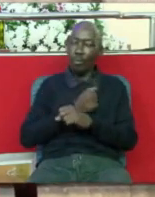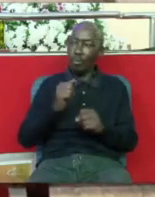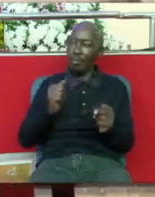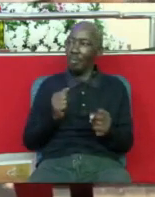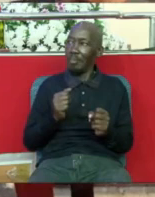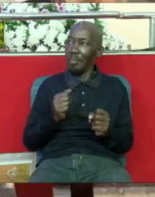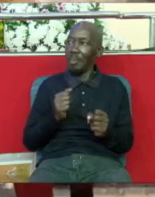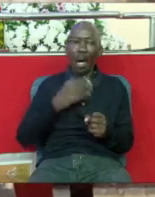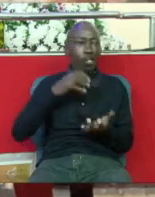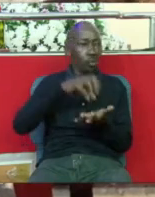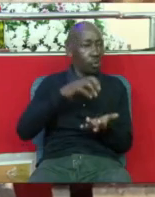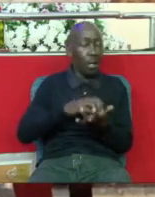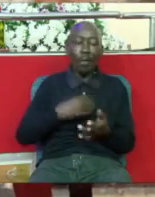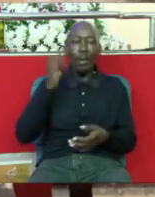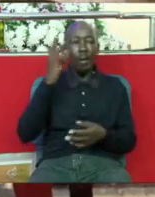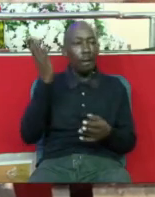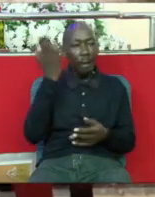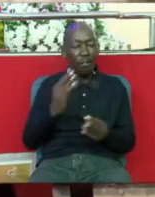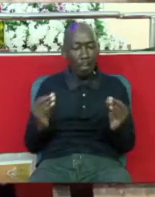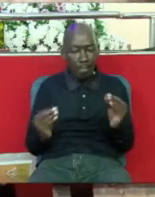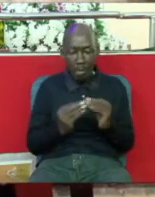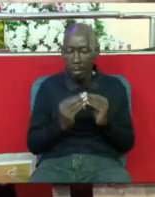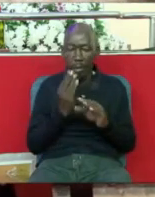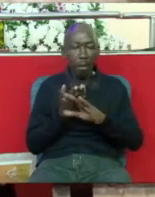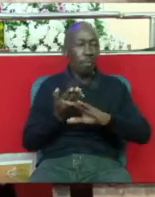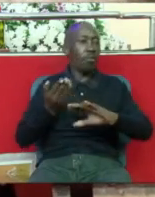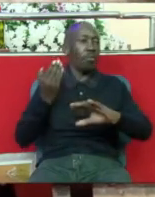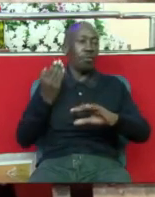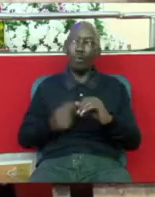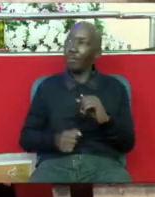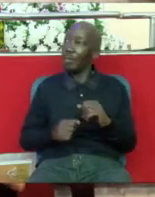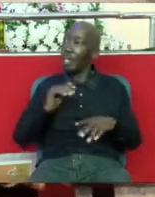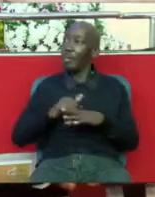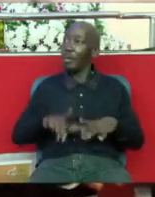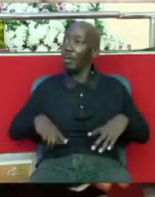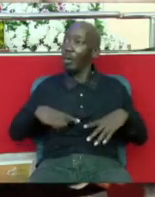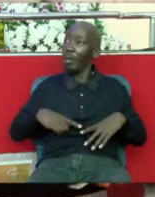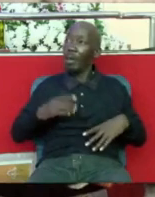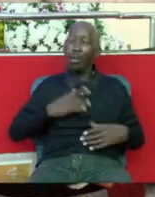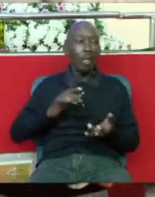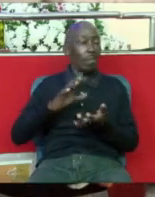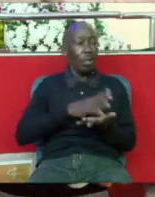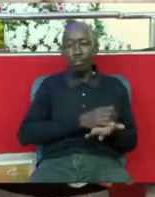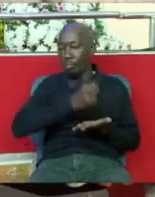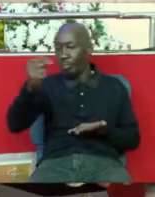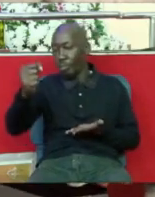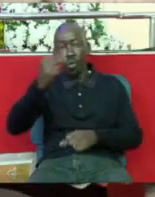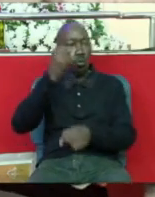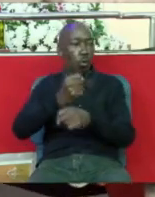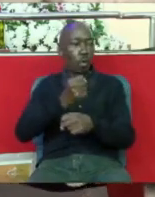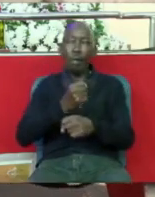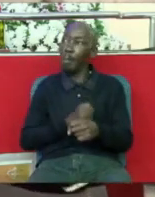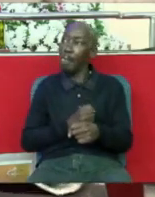hapo awali. A situation I'd never encountered in my life. Hali ambayo hakuwa amekutana nayo katika maisha yake. You see, I'd been hired to work. Kumbuka alikuwa